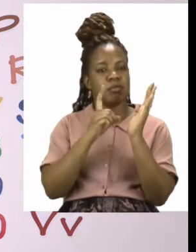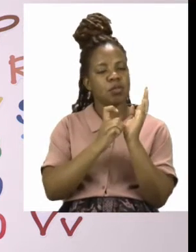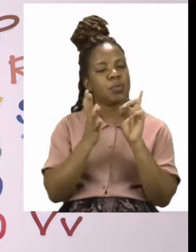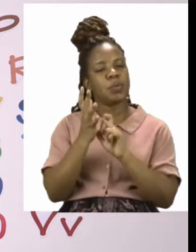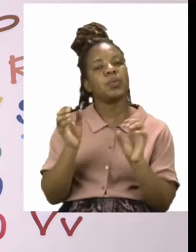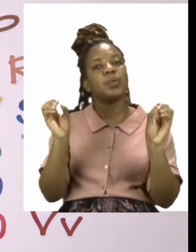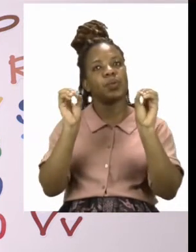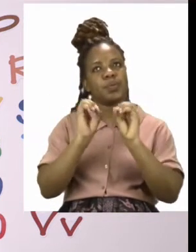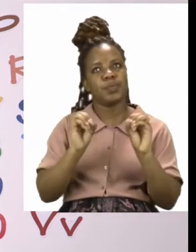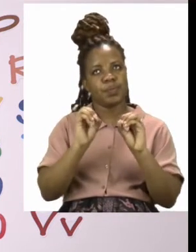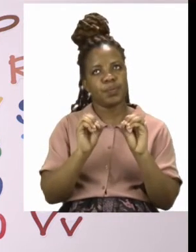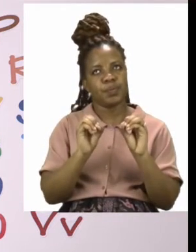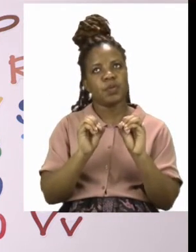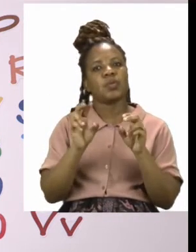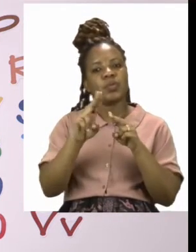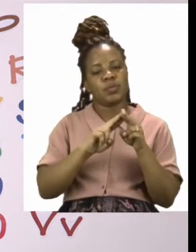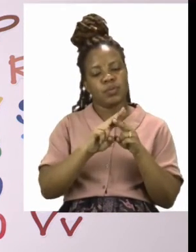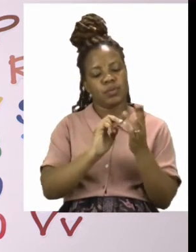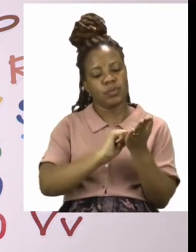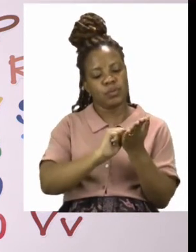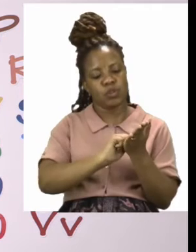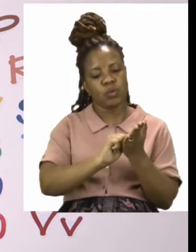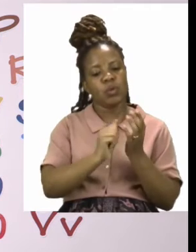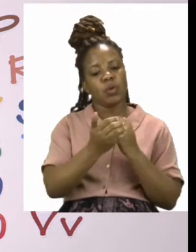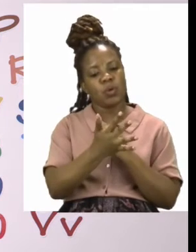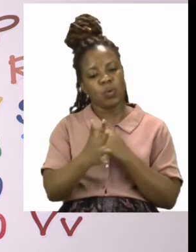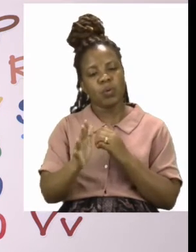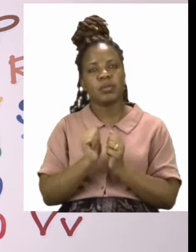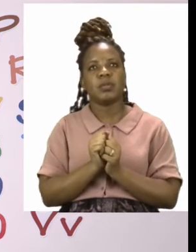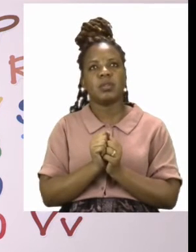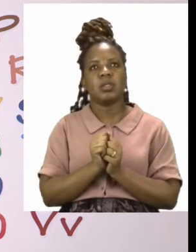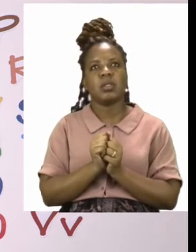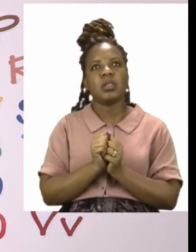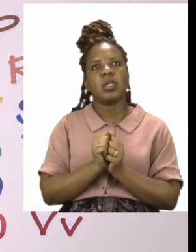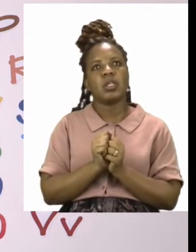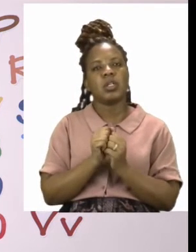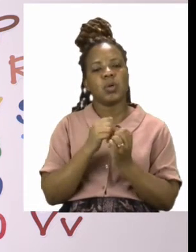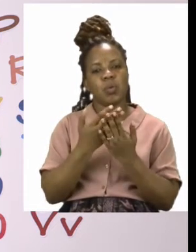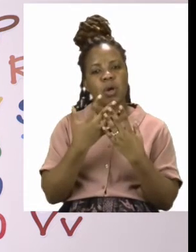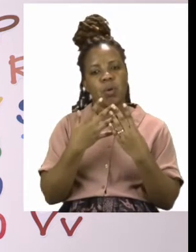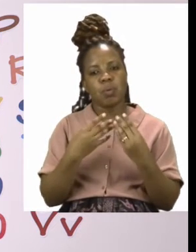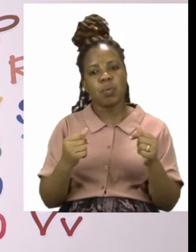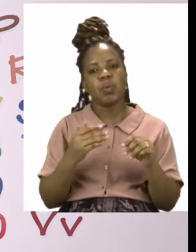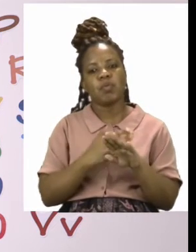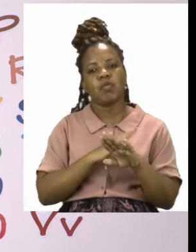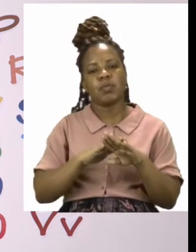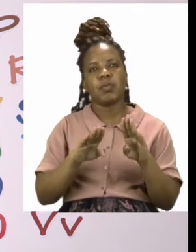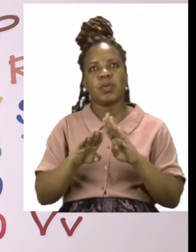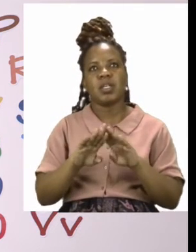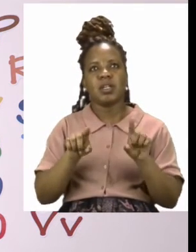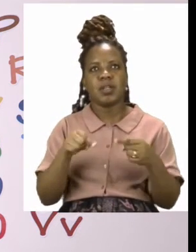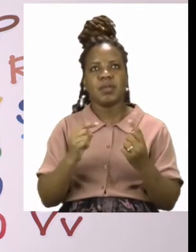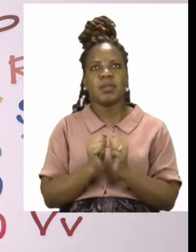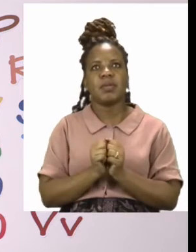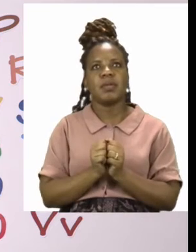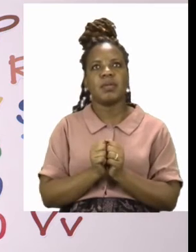can always use soap and water. Make sure your hands are dry before you touch anything else. My friend Sashi